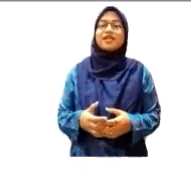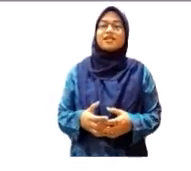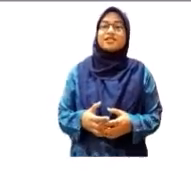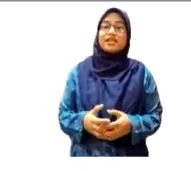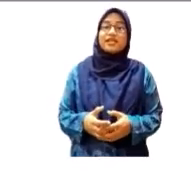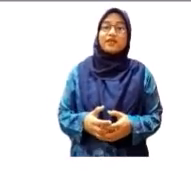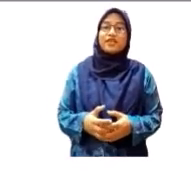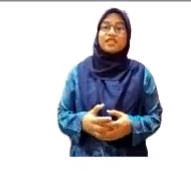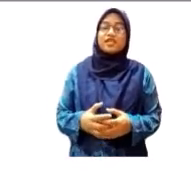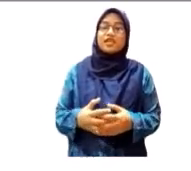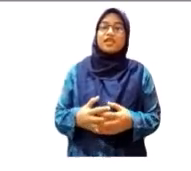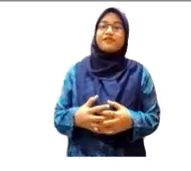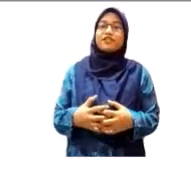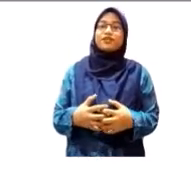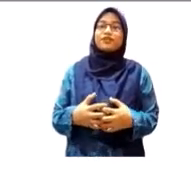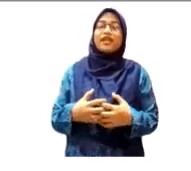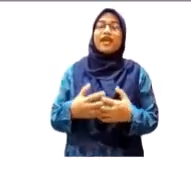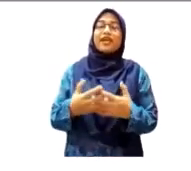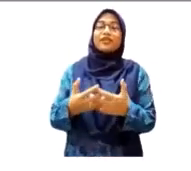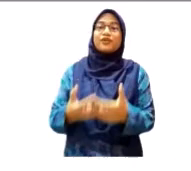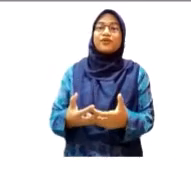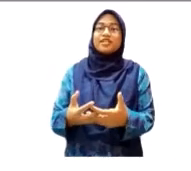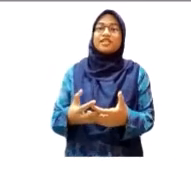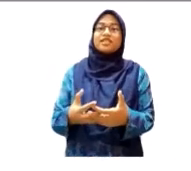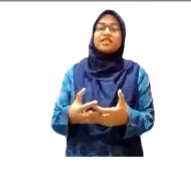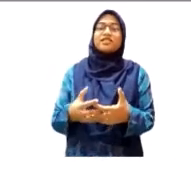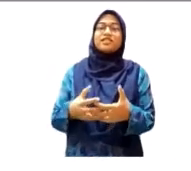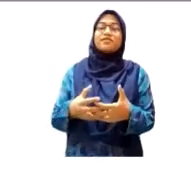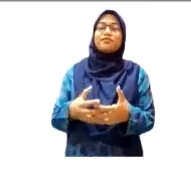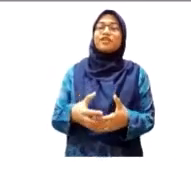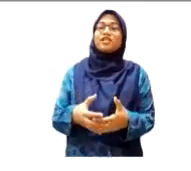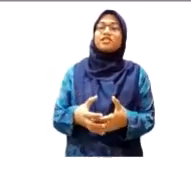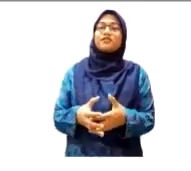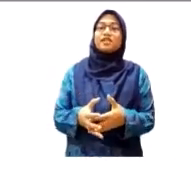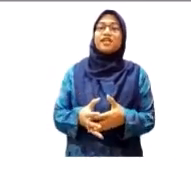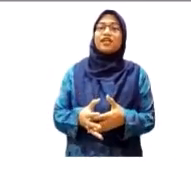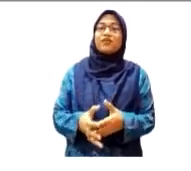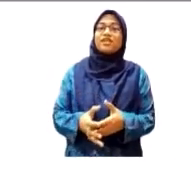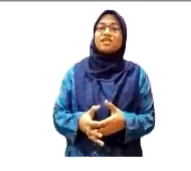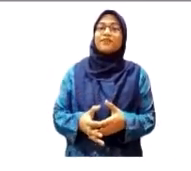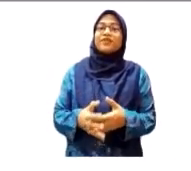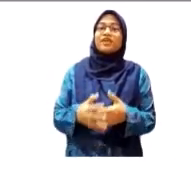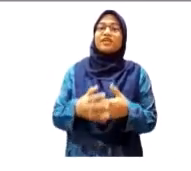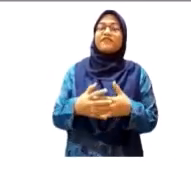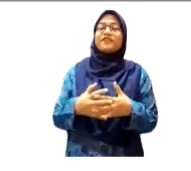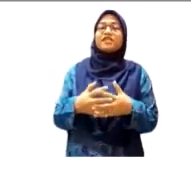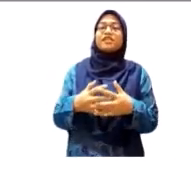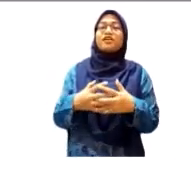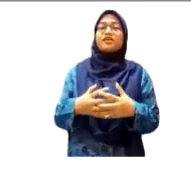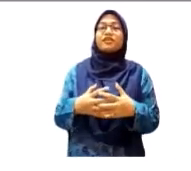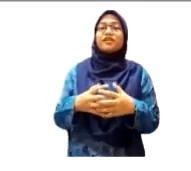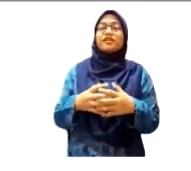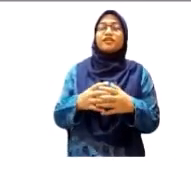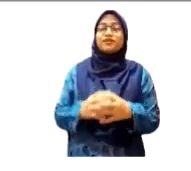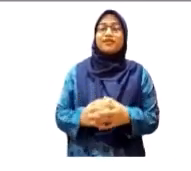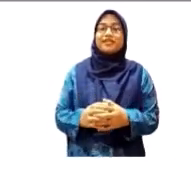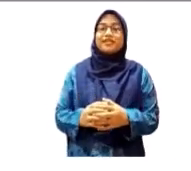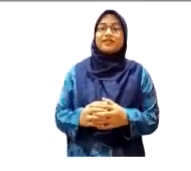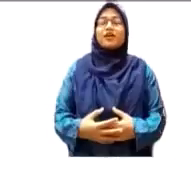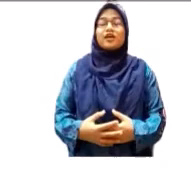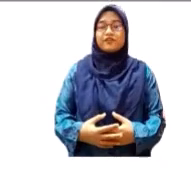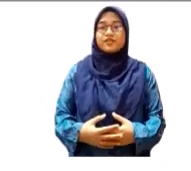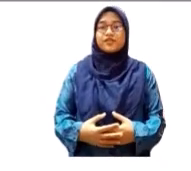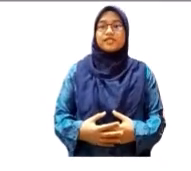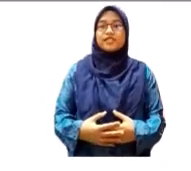with sign language. Even though they acknowledge the importance of sign language, they find it hard to